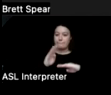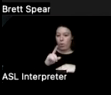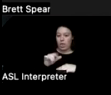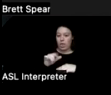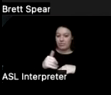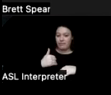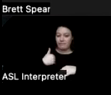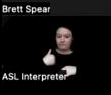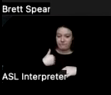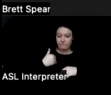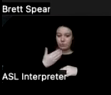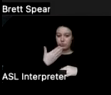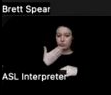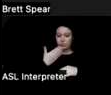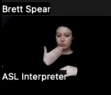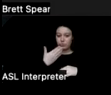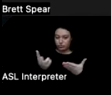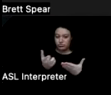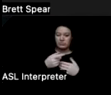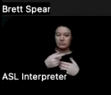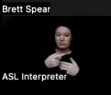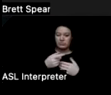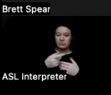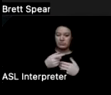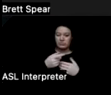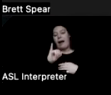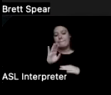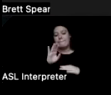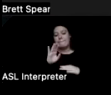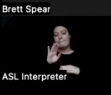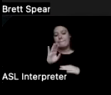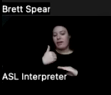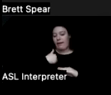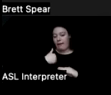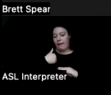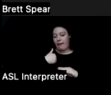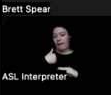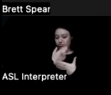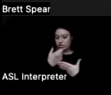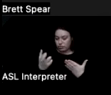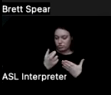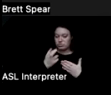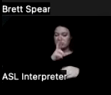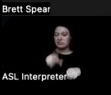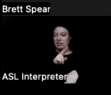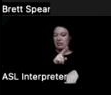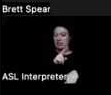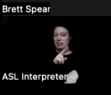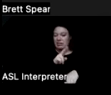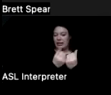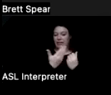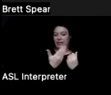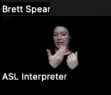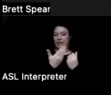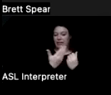resources. Obviously, your national societies often have a variety of podcasts,